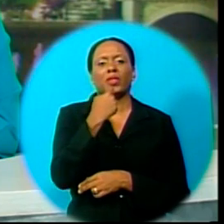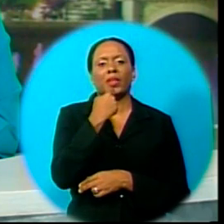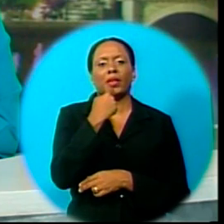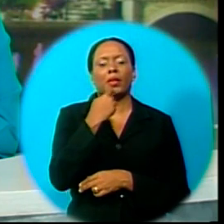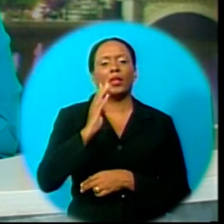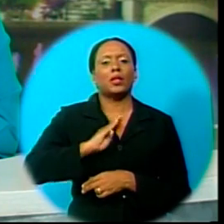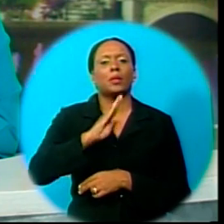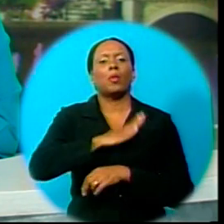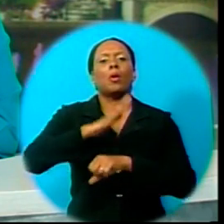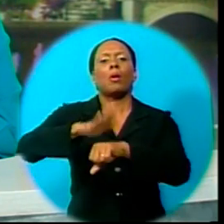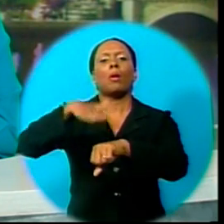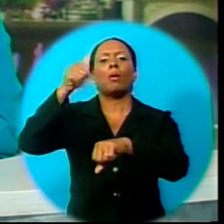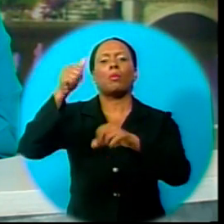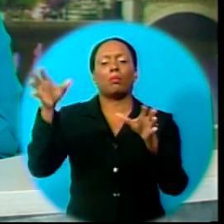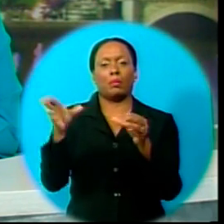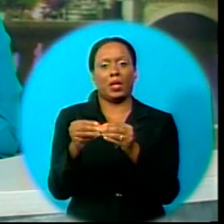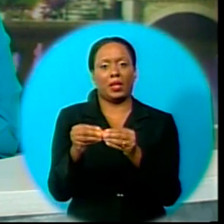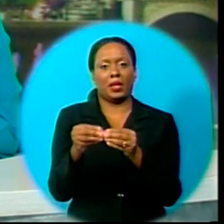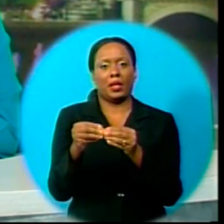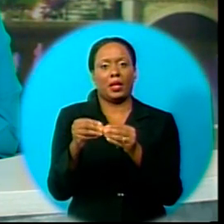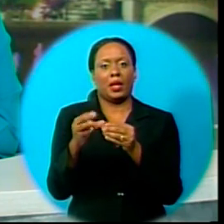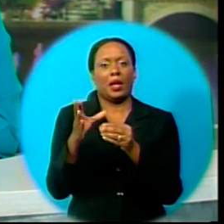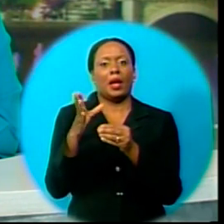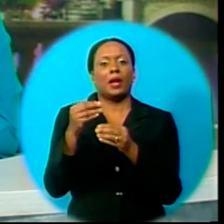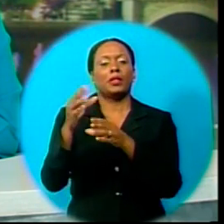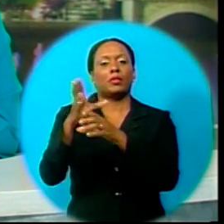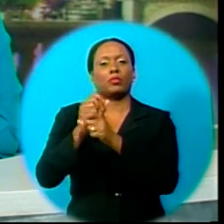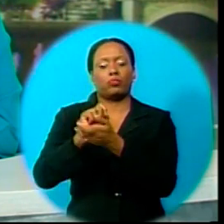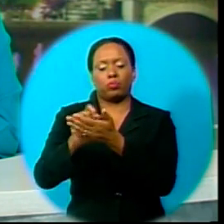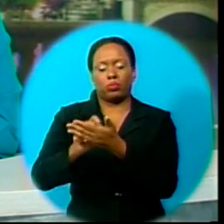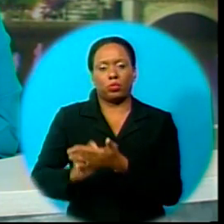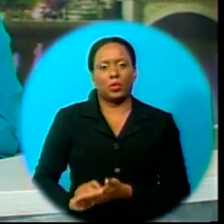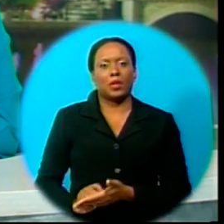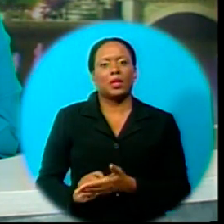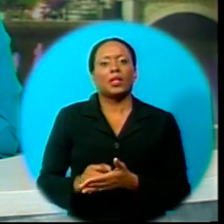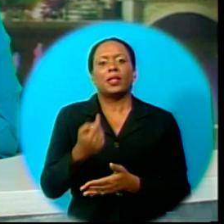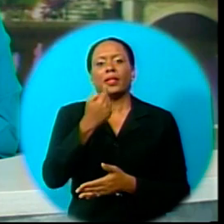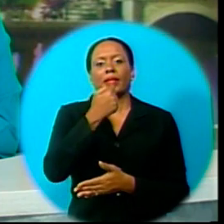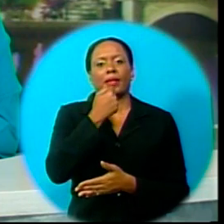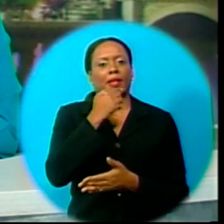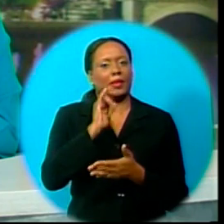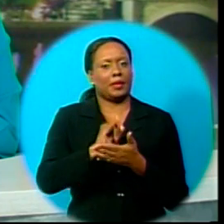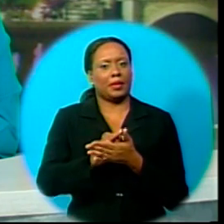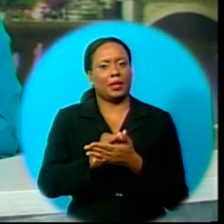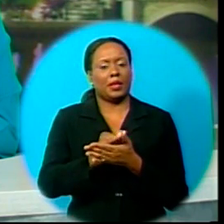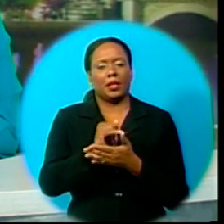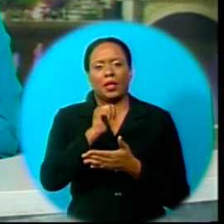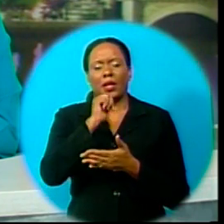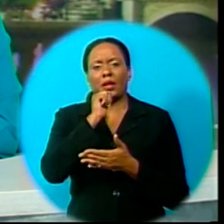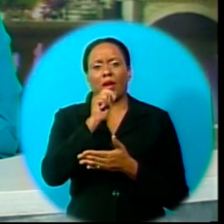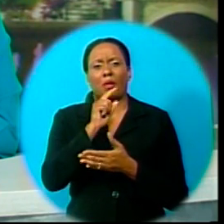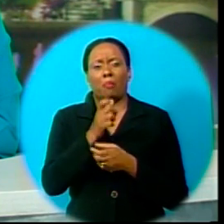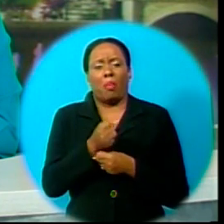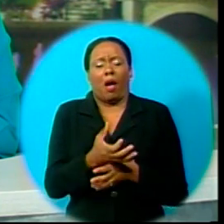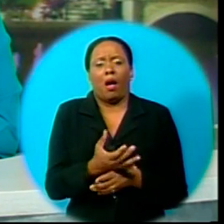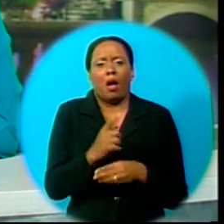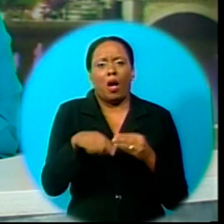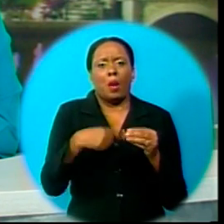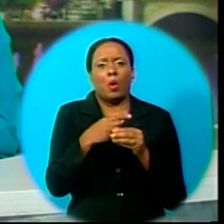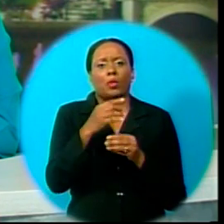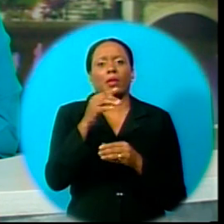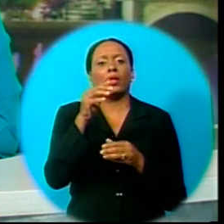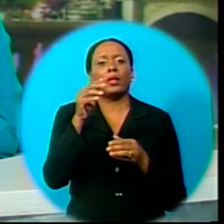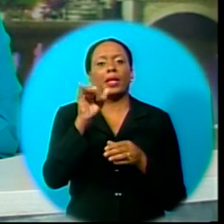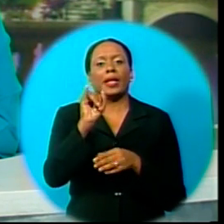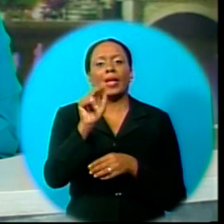bank and received the correspondence in writing. She also made it clear the action should not be seen as an attack on the intern,